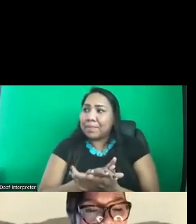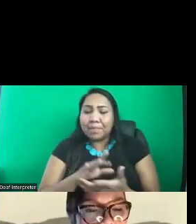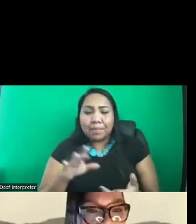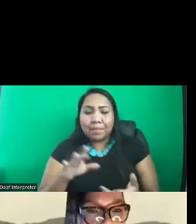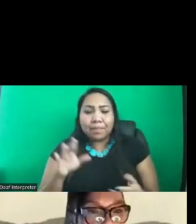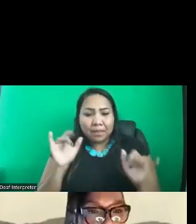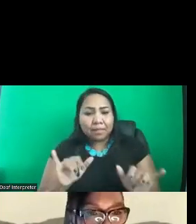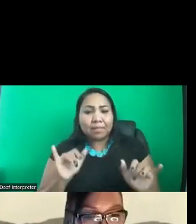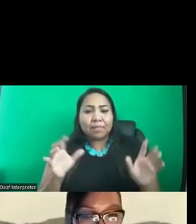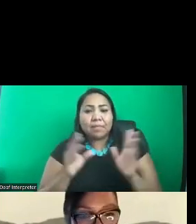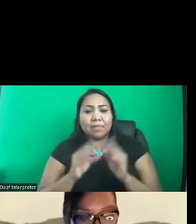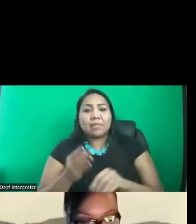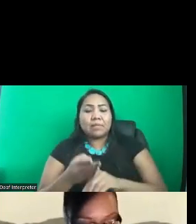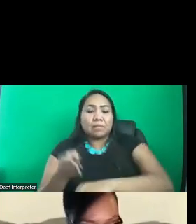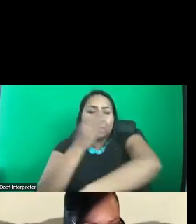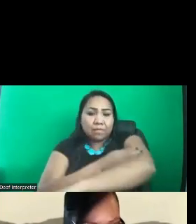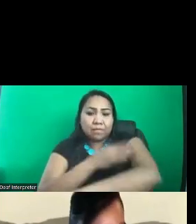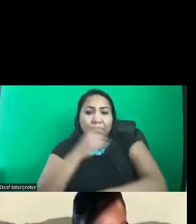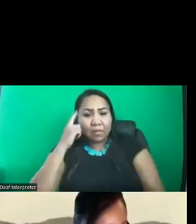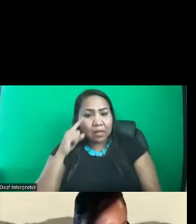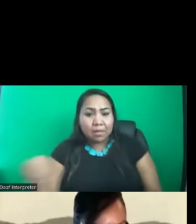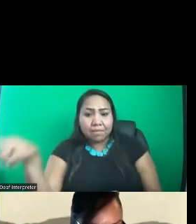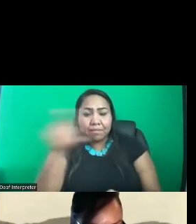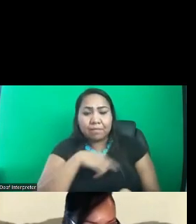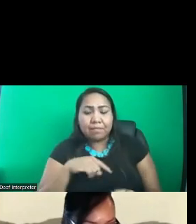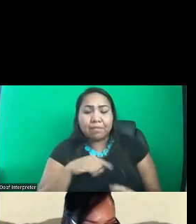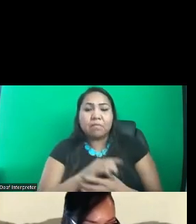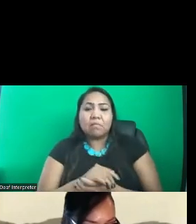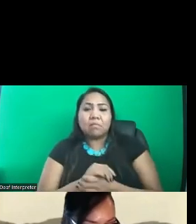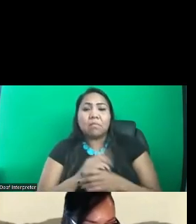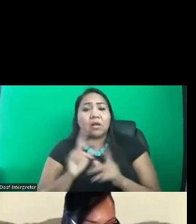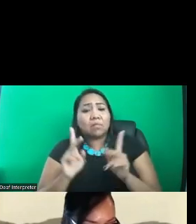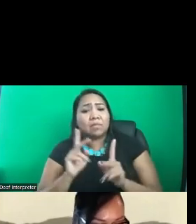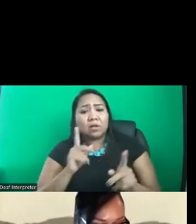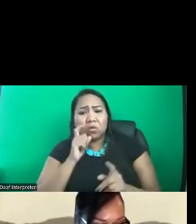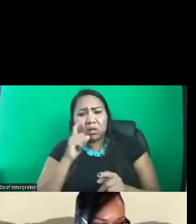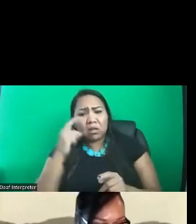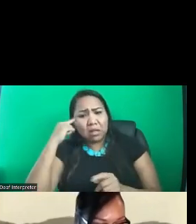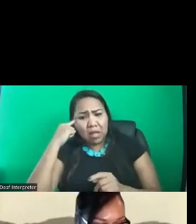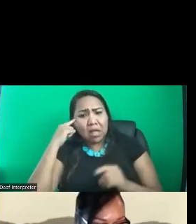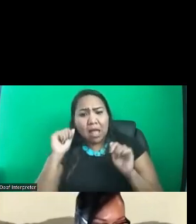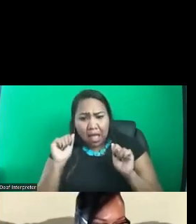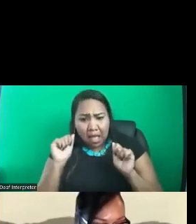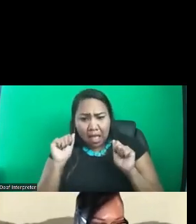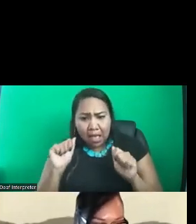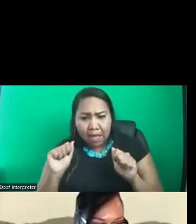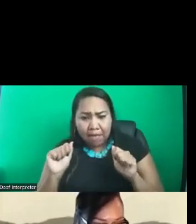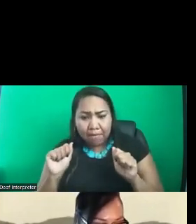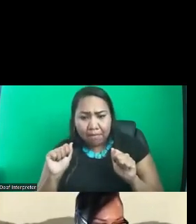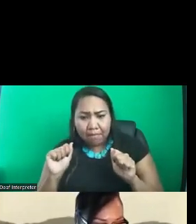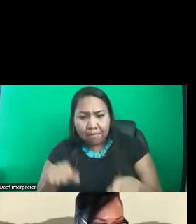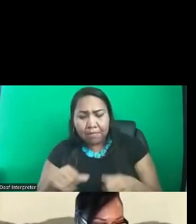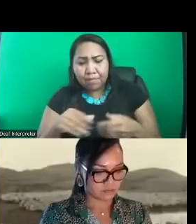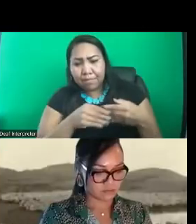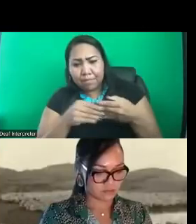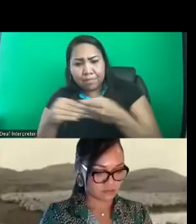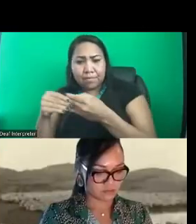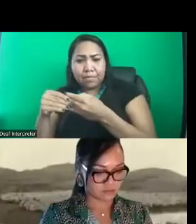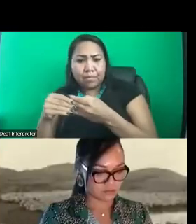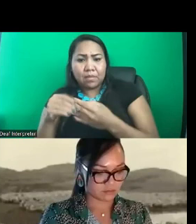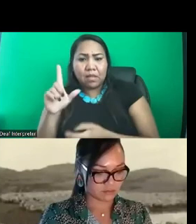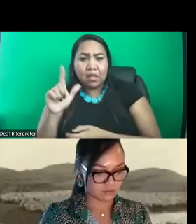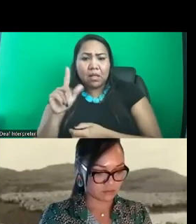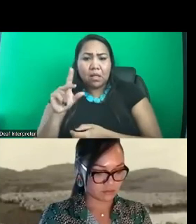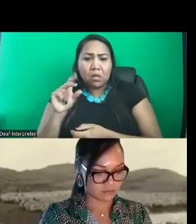who think that they can be Lakota, by saying they understand. So there's a lot of food